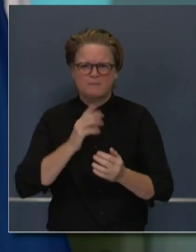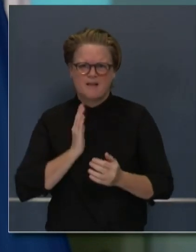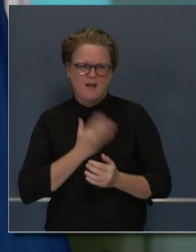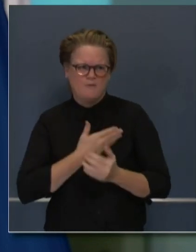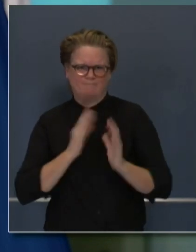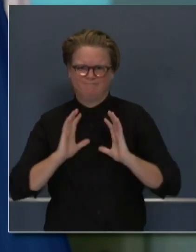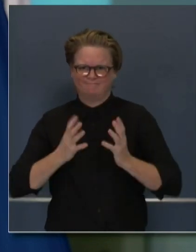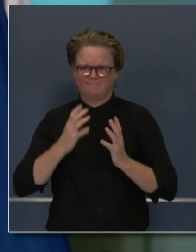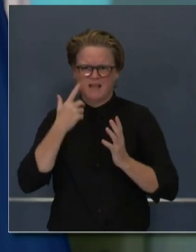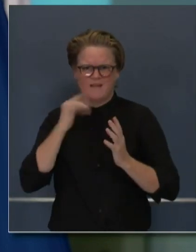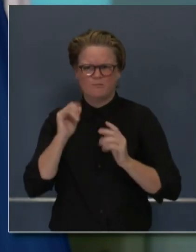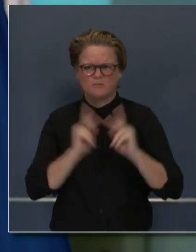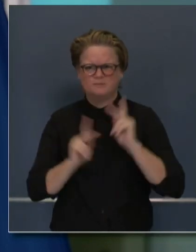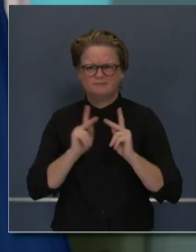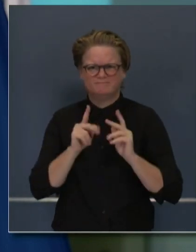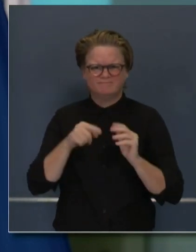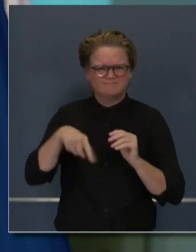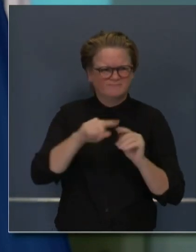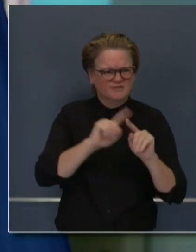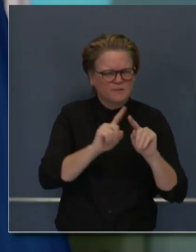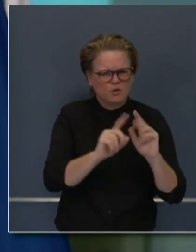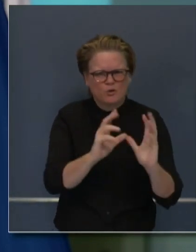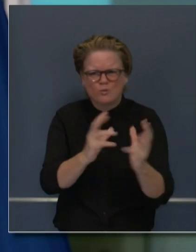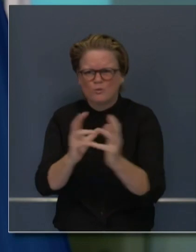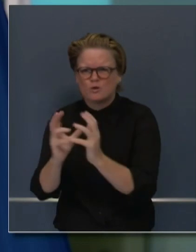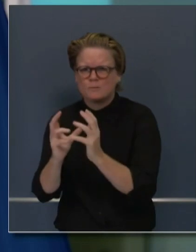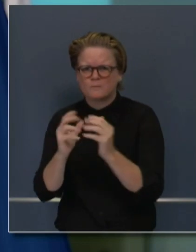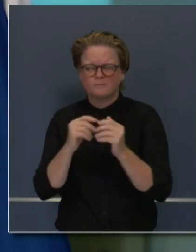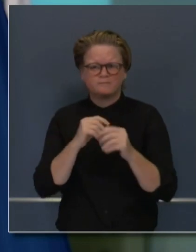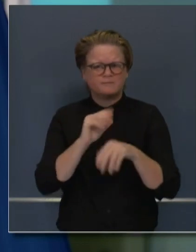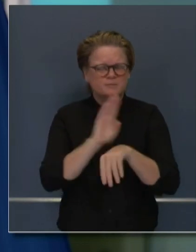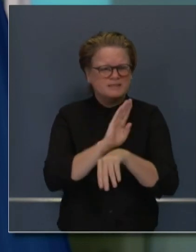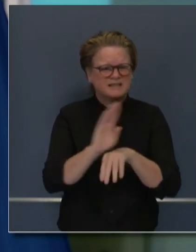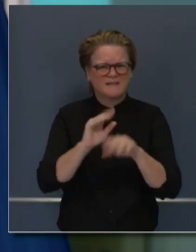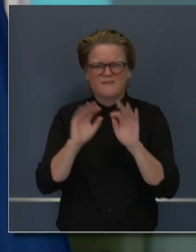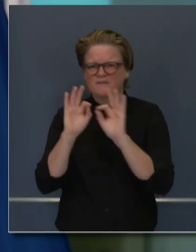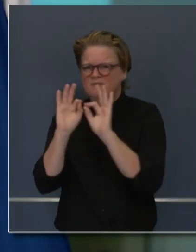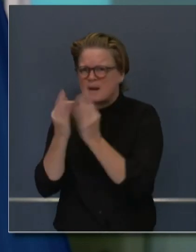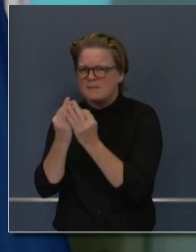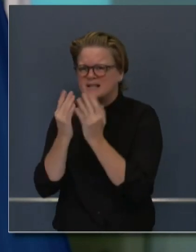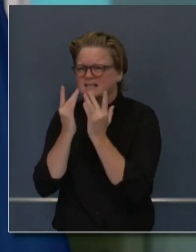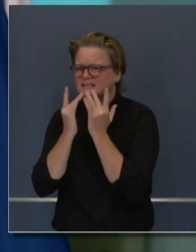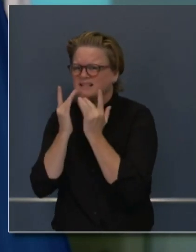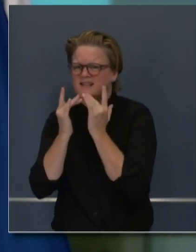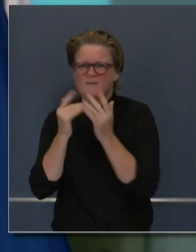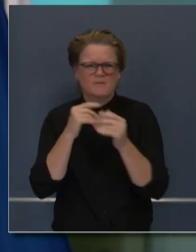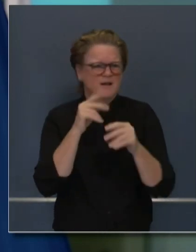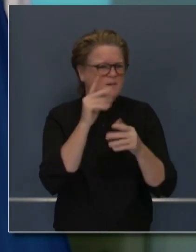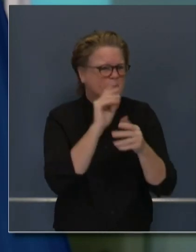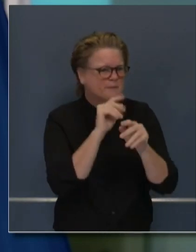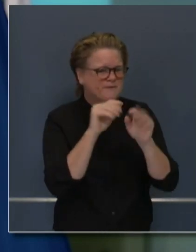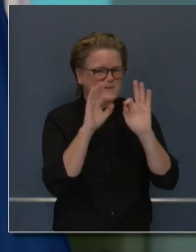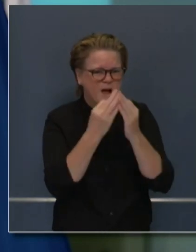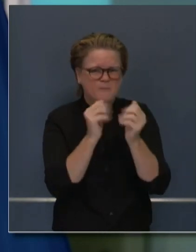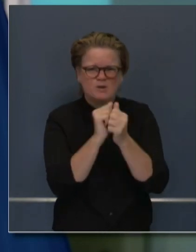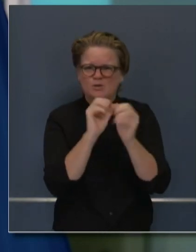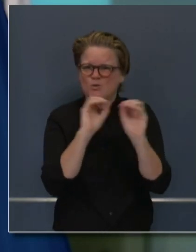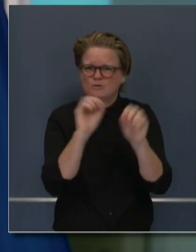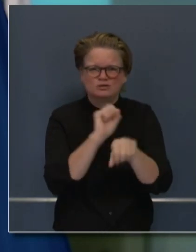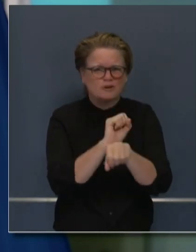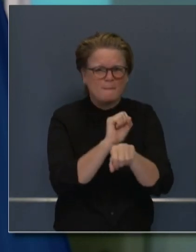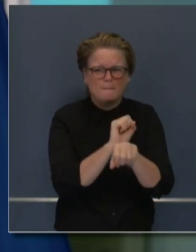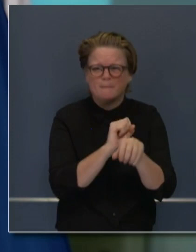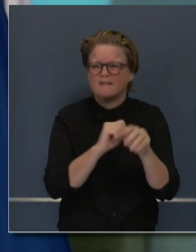pockets, and supports small businesses of all sizes to make sure that they have the tools they need,